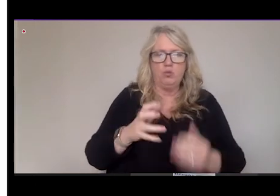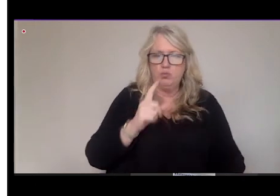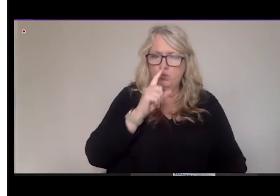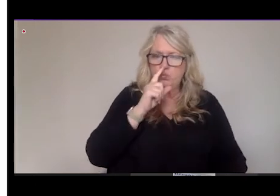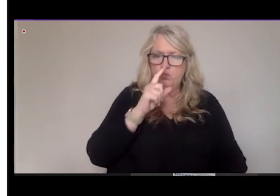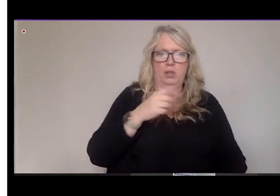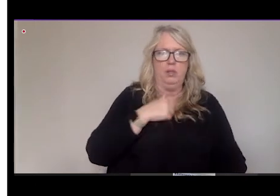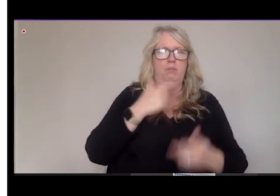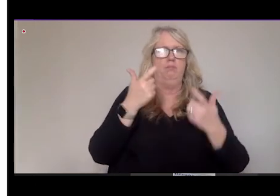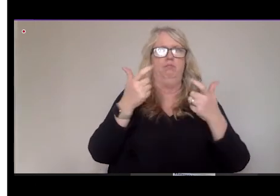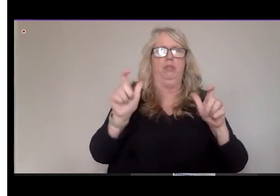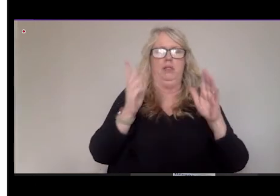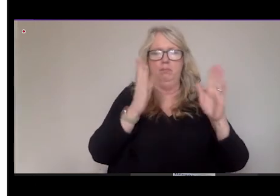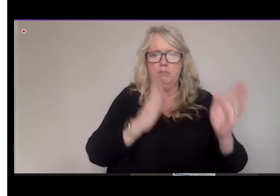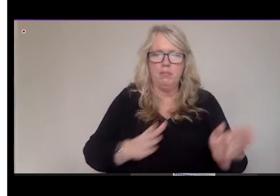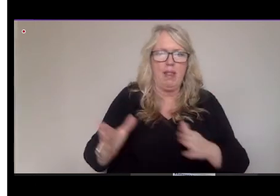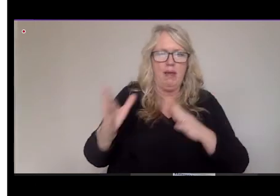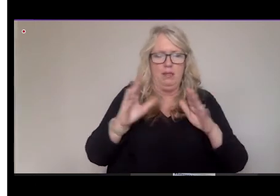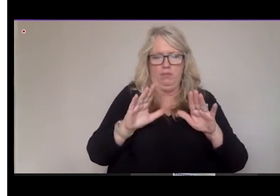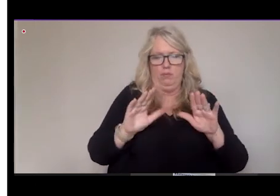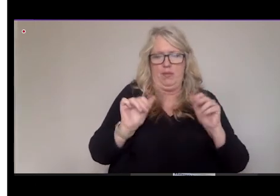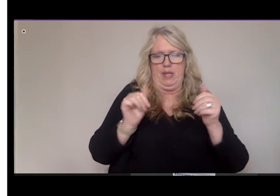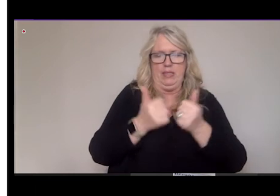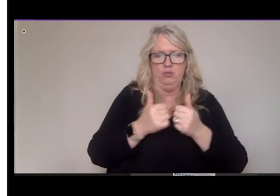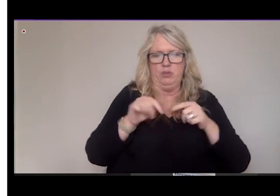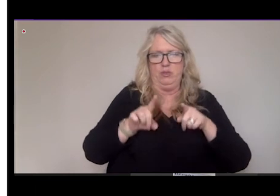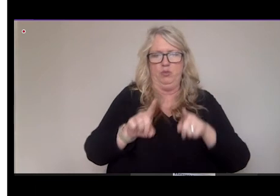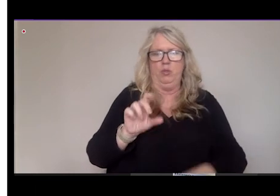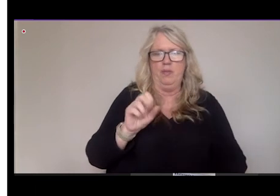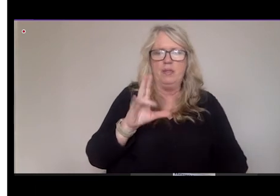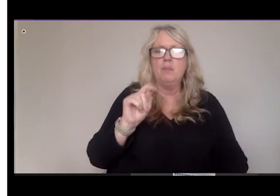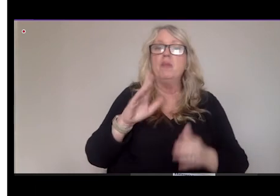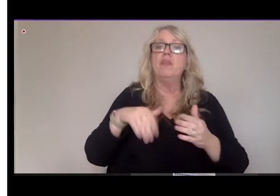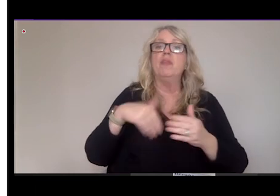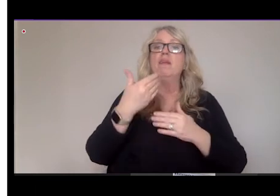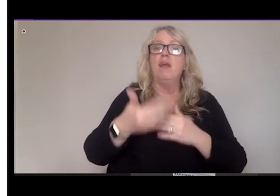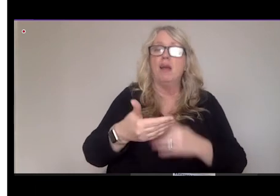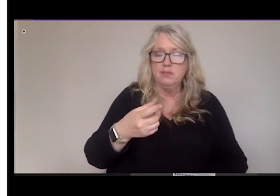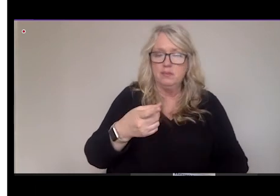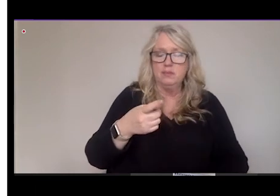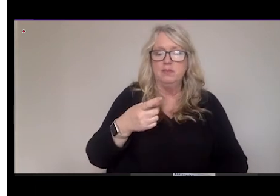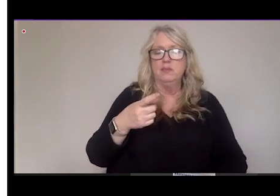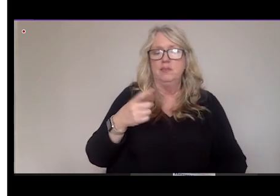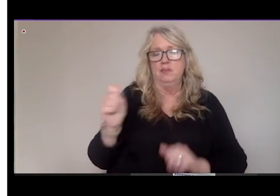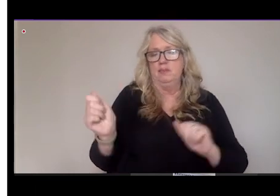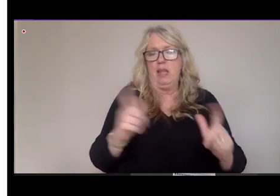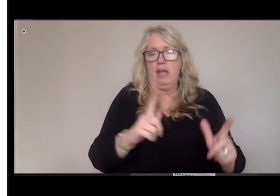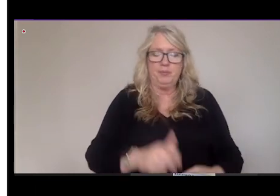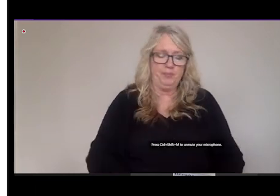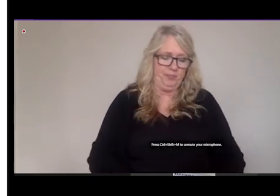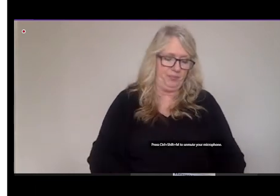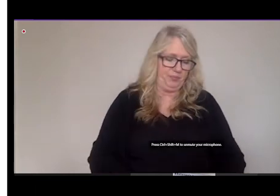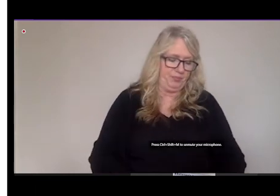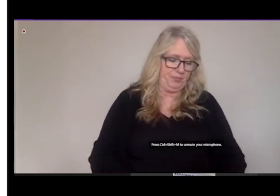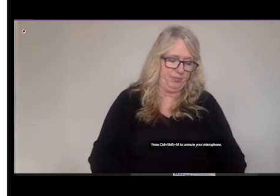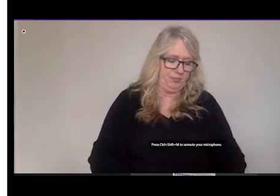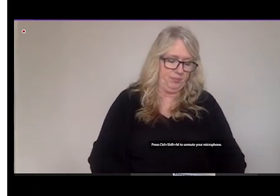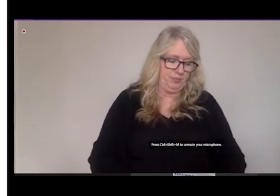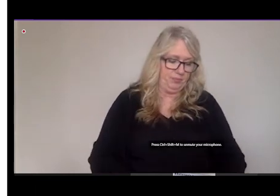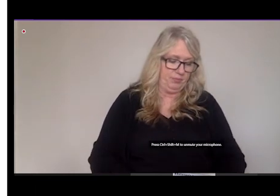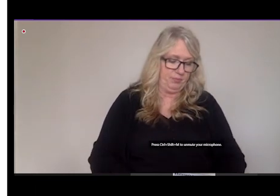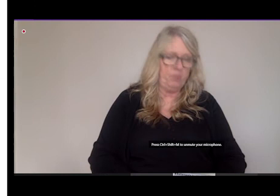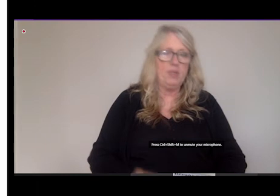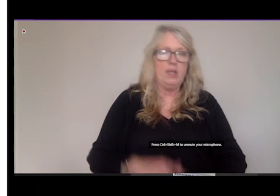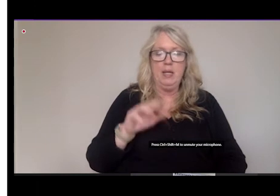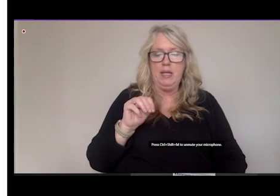and Workforce was really one of the big planning agencies of that summit. Next slide, please.